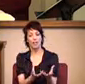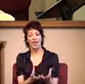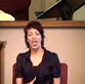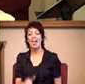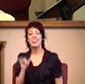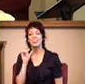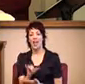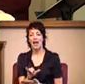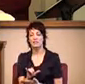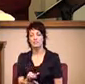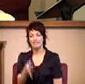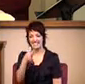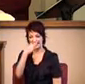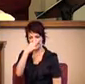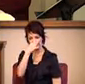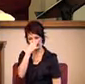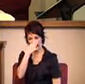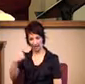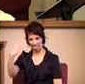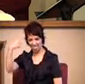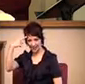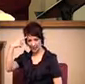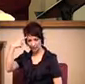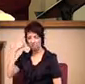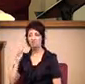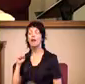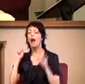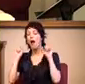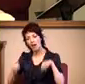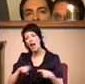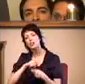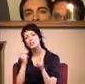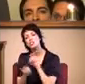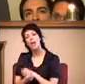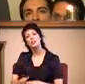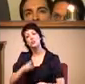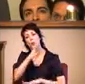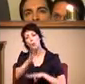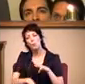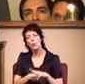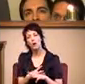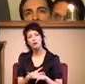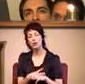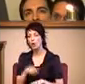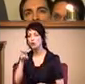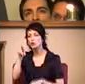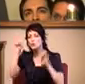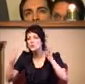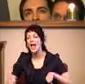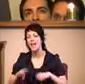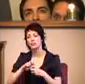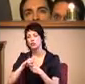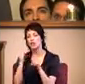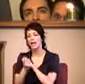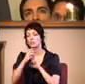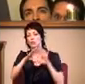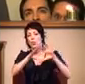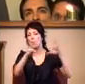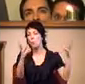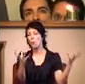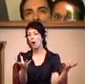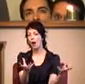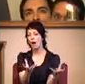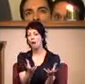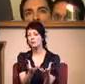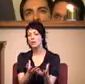thinking. Because I can change the world. You can change the world. You can change the world. We can